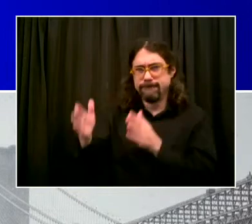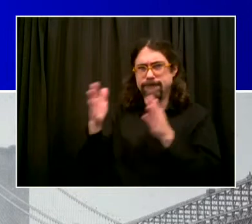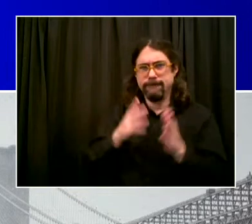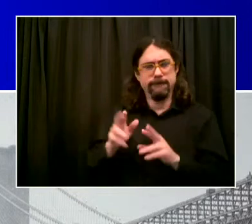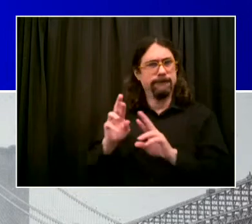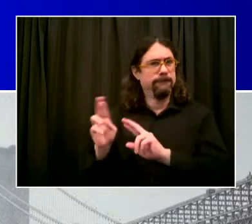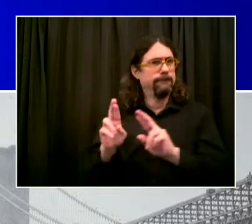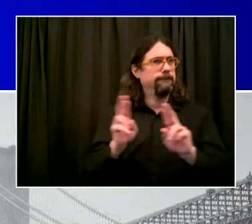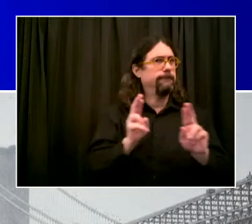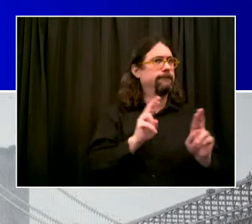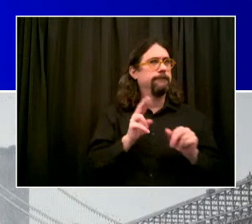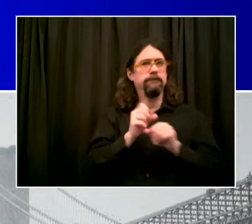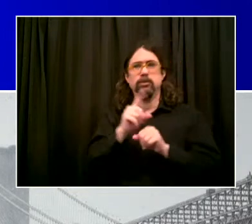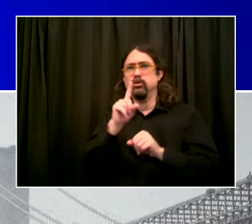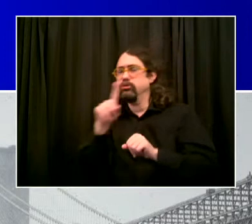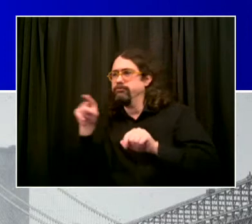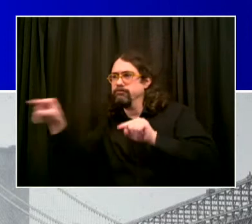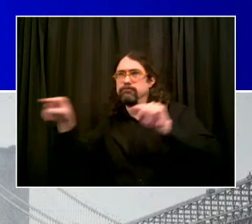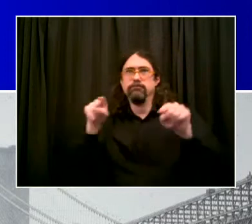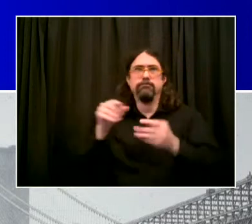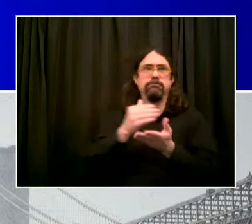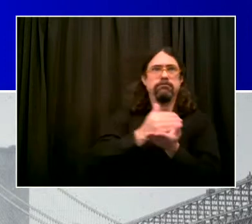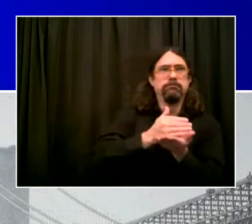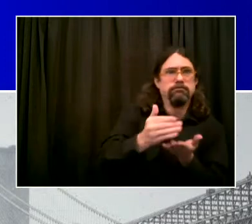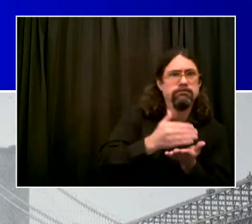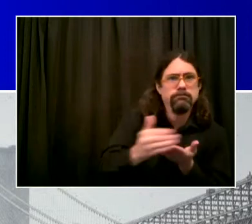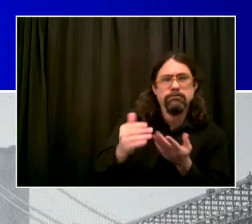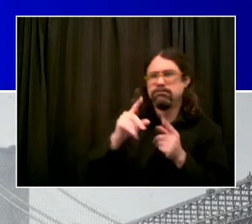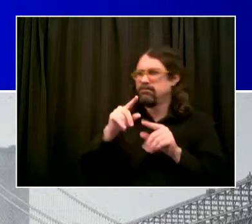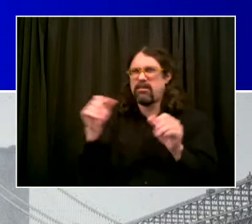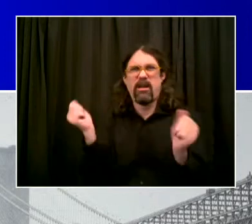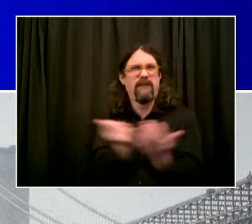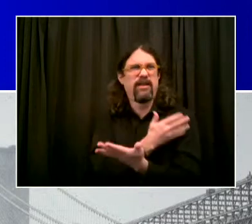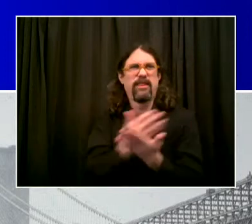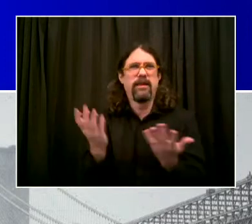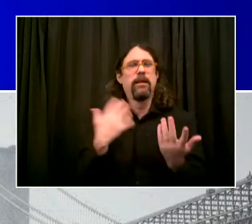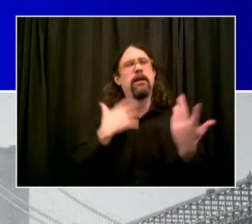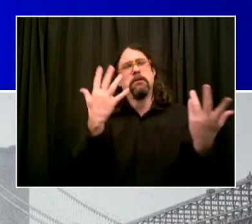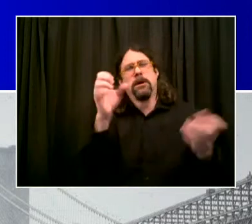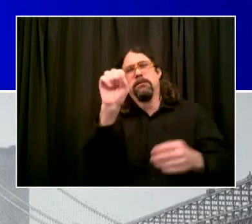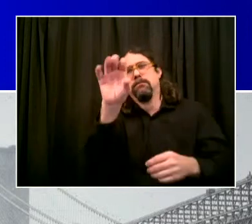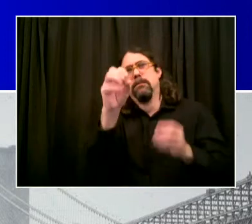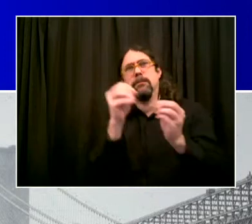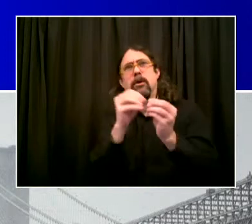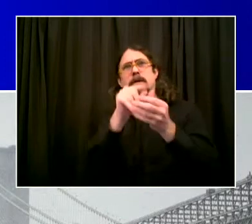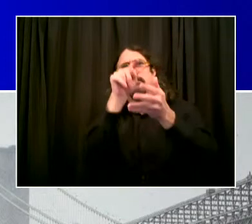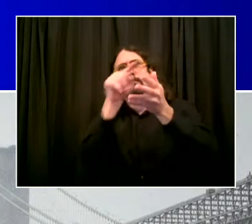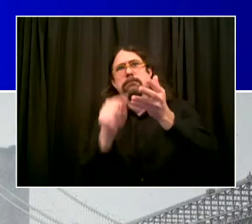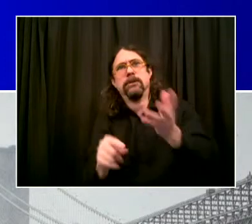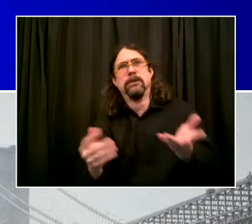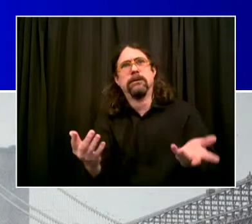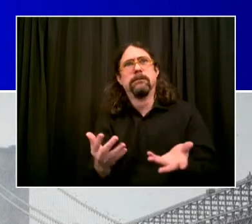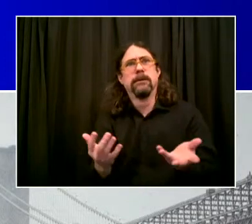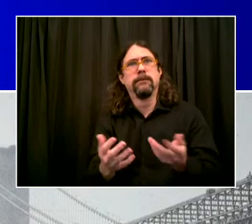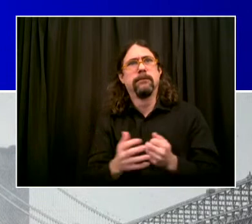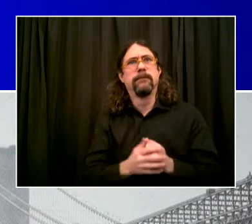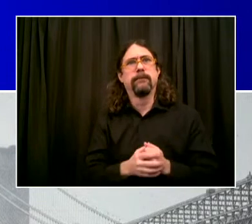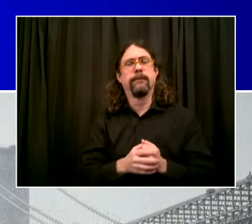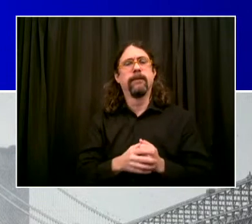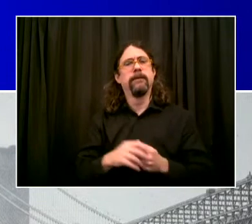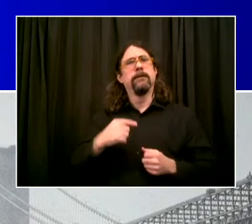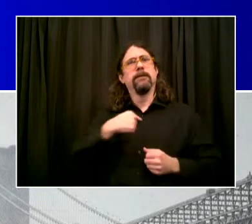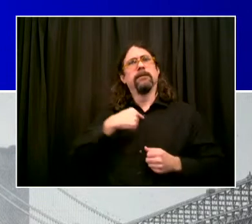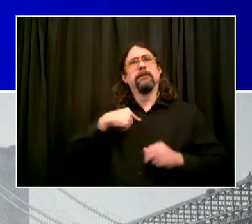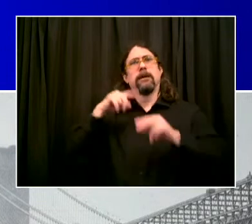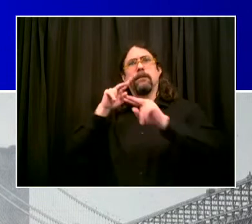be activated virtually, and it will bring together all of our agency, private partners, stakeholders, so we can respond accordingly